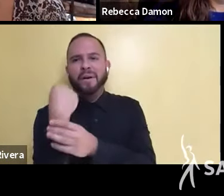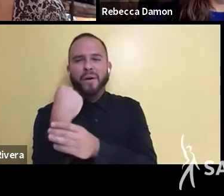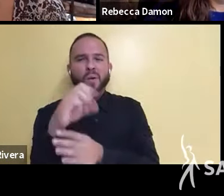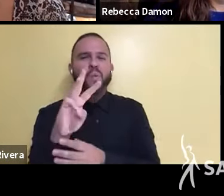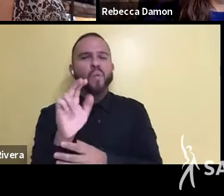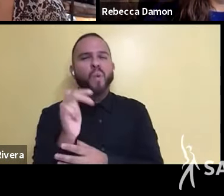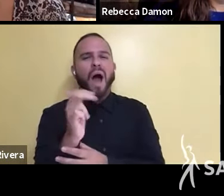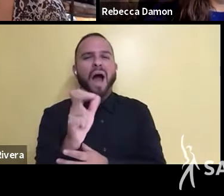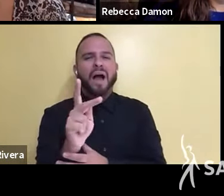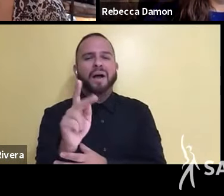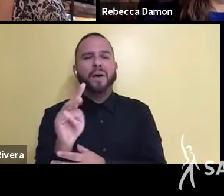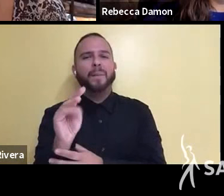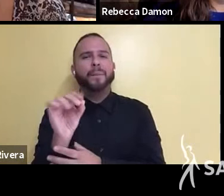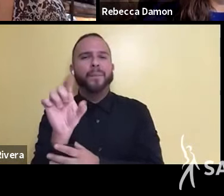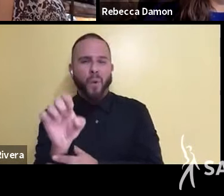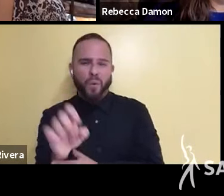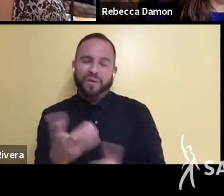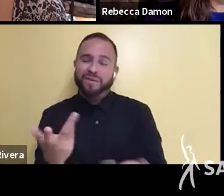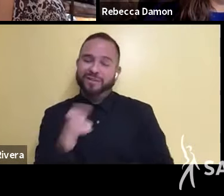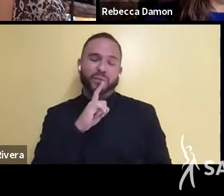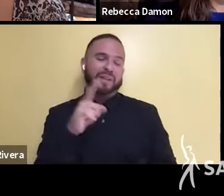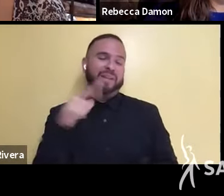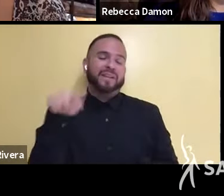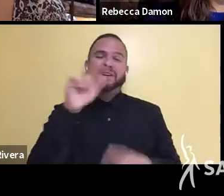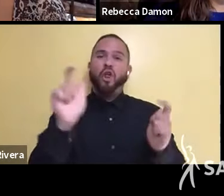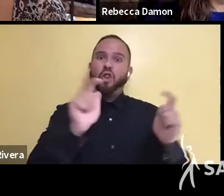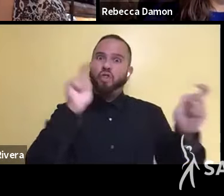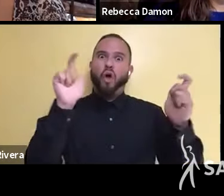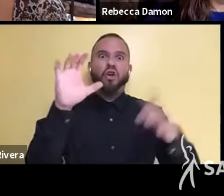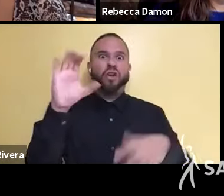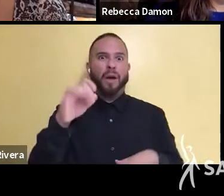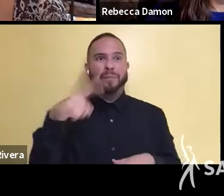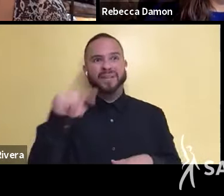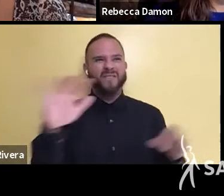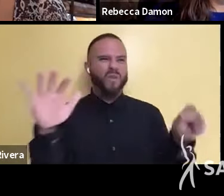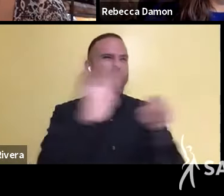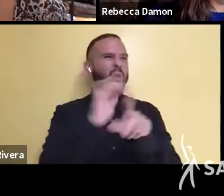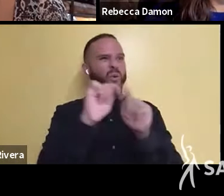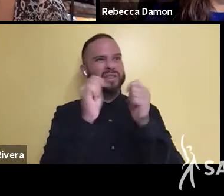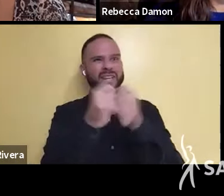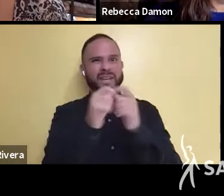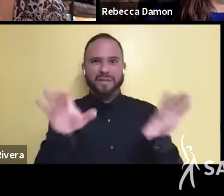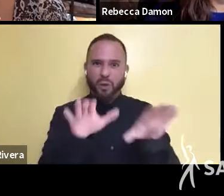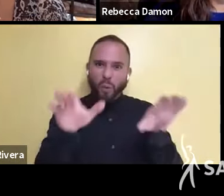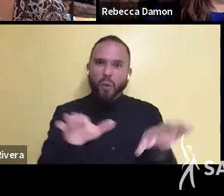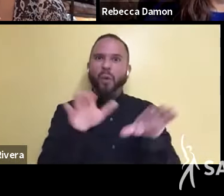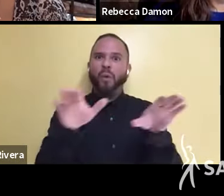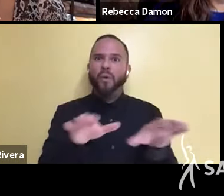are the very, very large companies that have whole teams that just do this all day long.